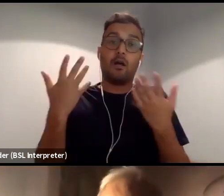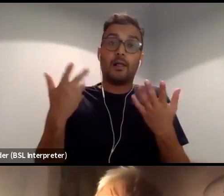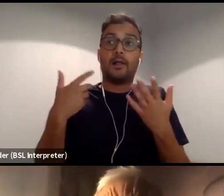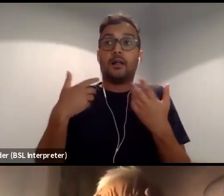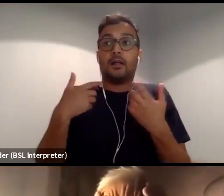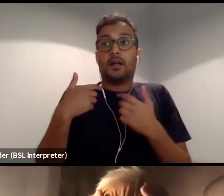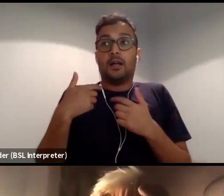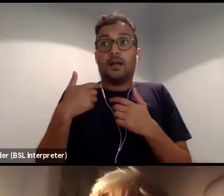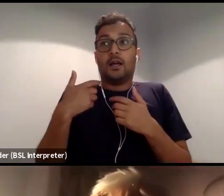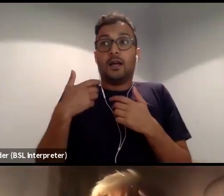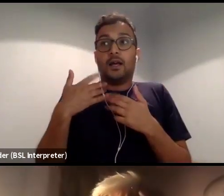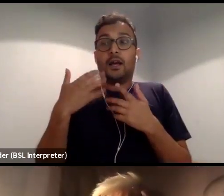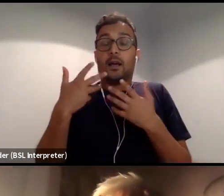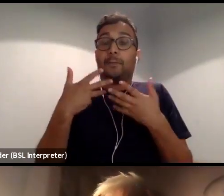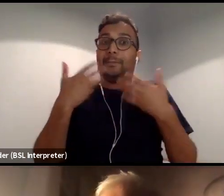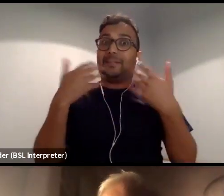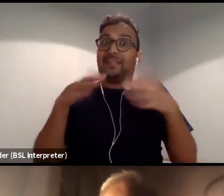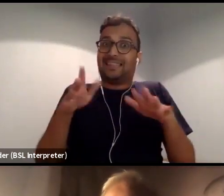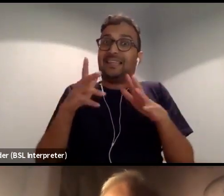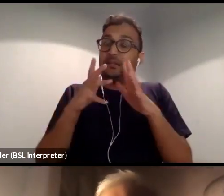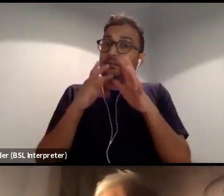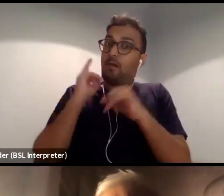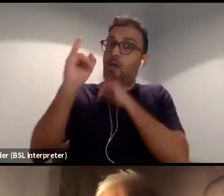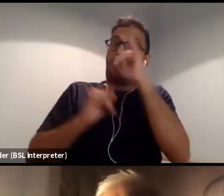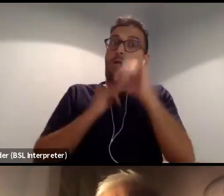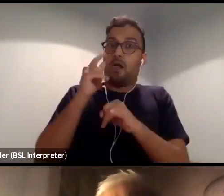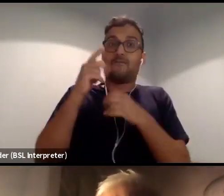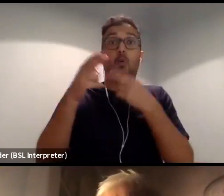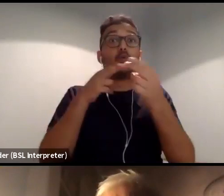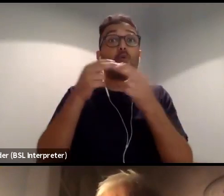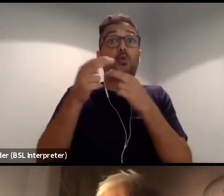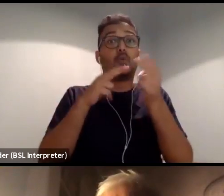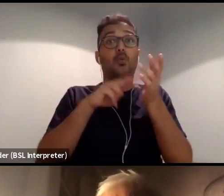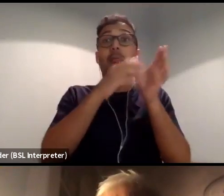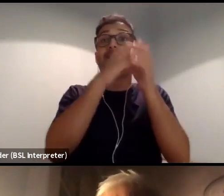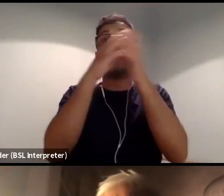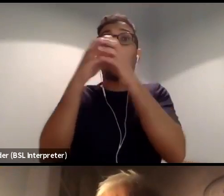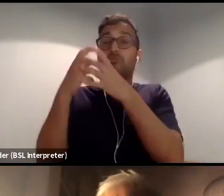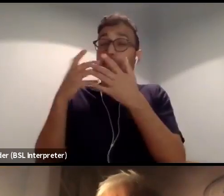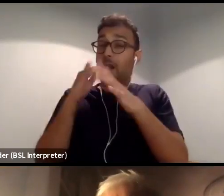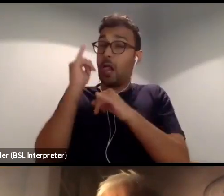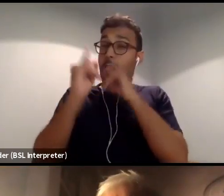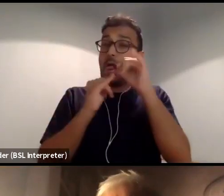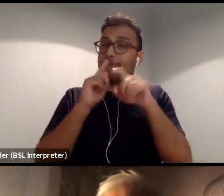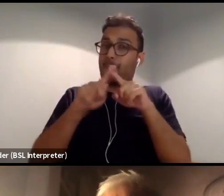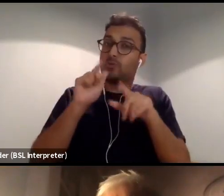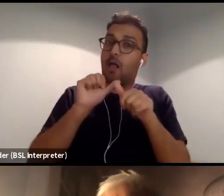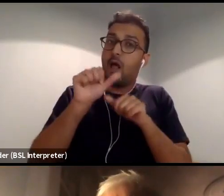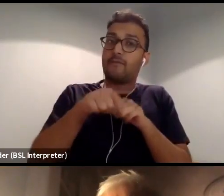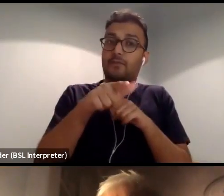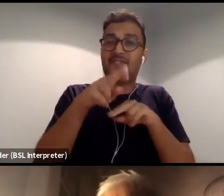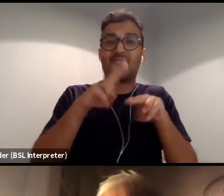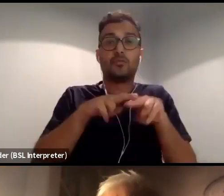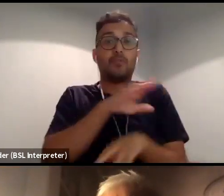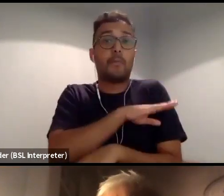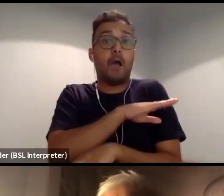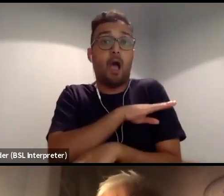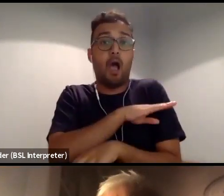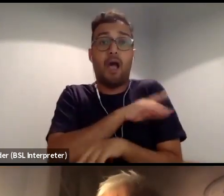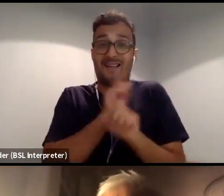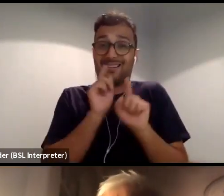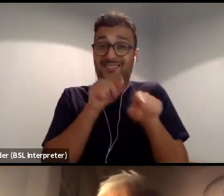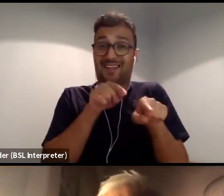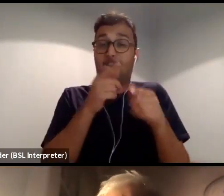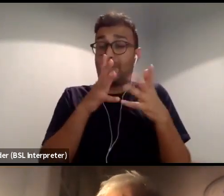organisations after the Finsbury Park attack, but actually, I think most reputable organisations